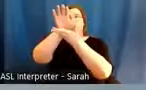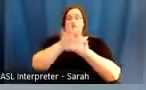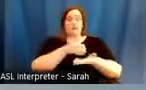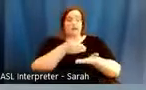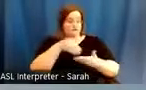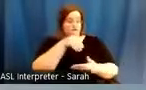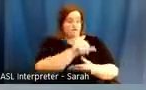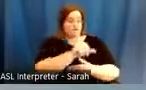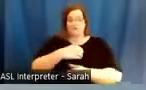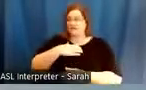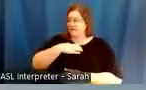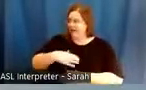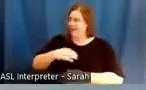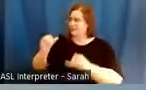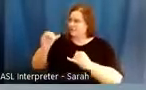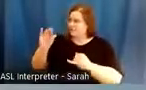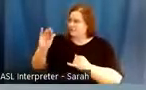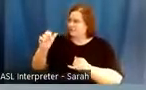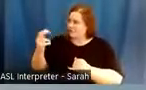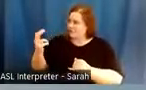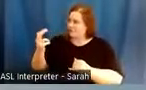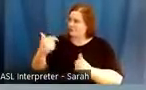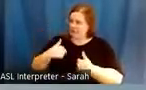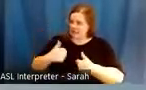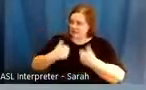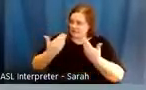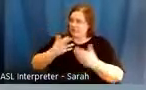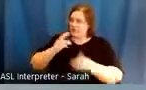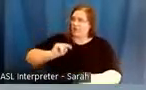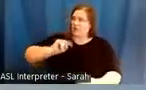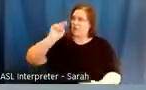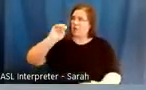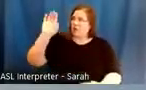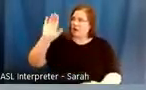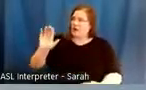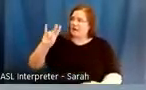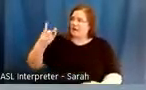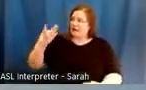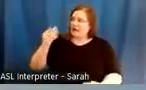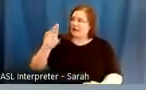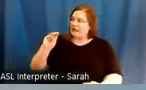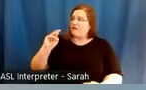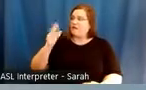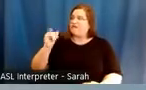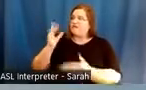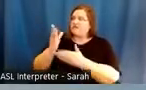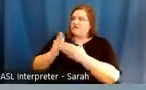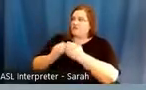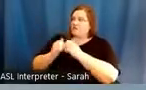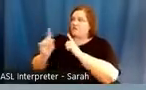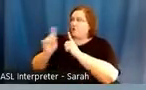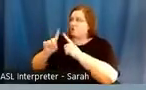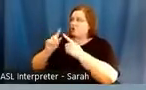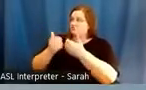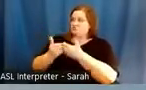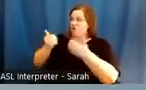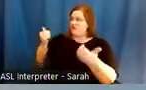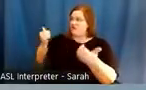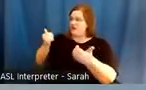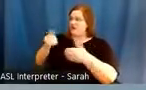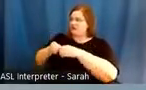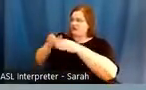I wish so too, Josh, and I live up here in the Northeast Kingdom. Is there some way I can talk to you offline and in